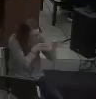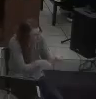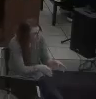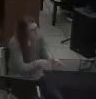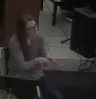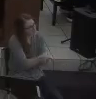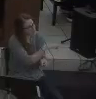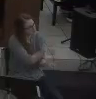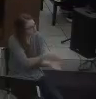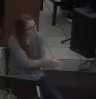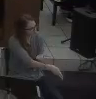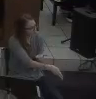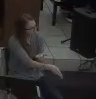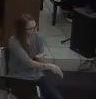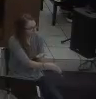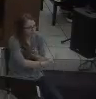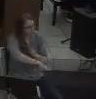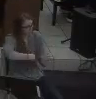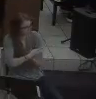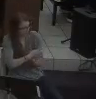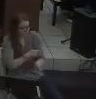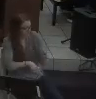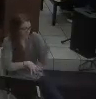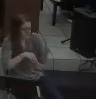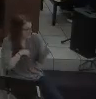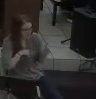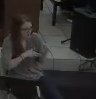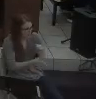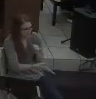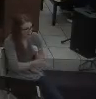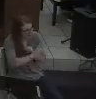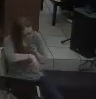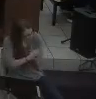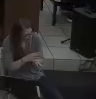truth, whom the world cannot accept, since the